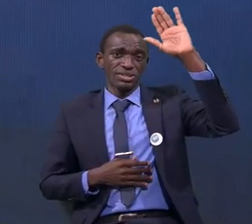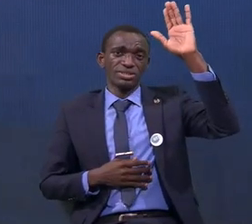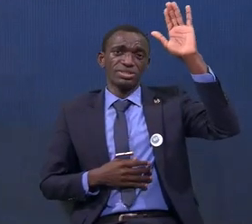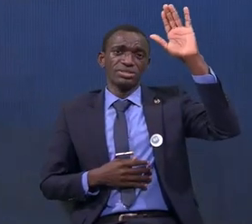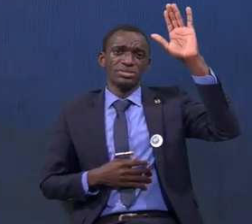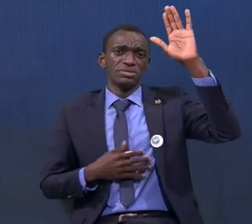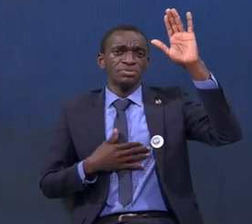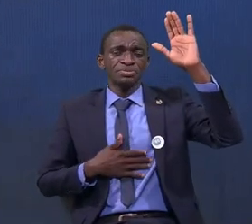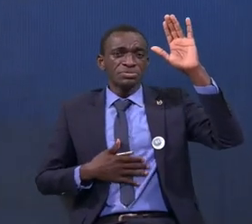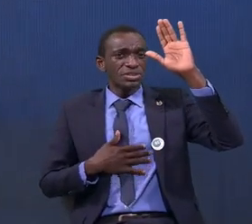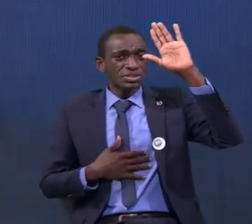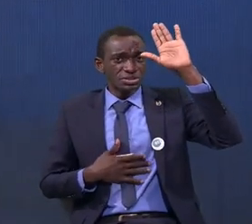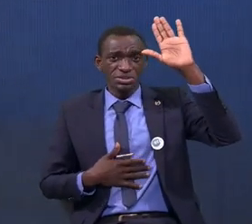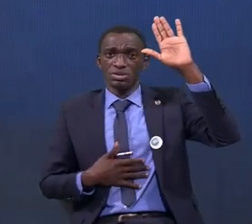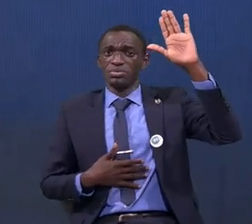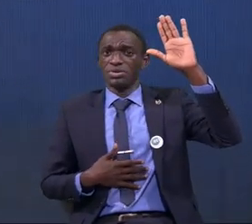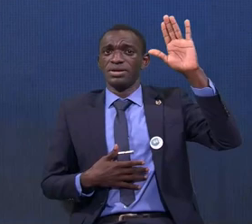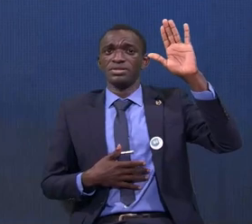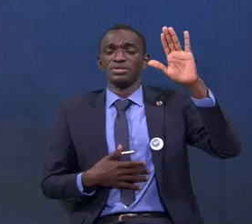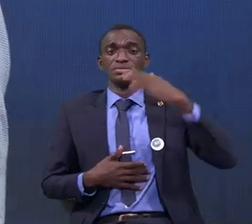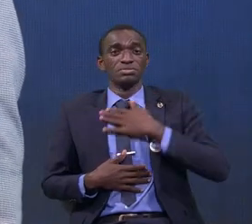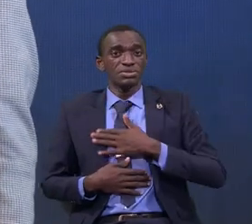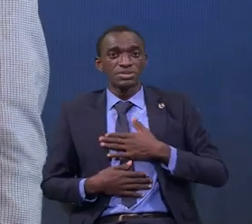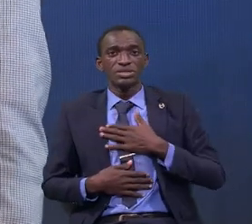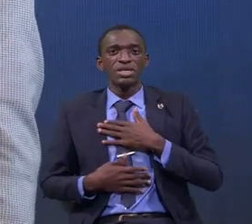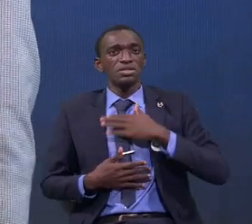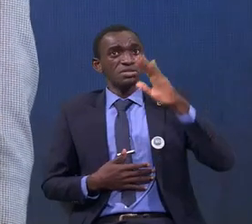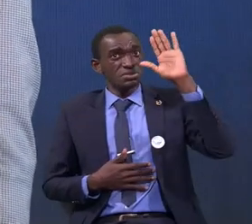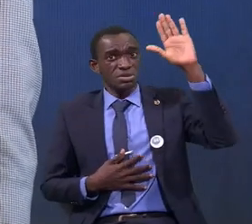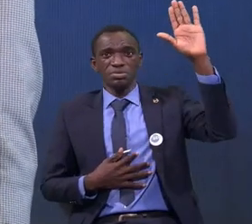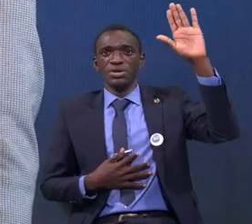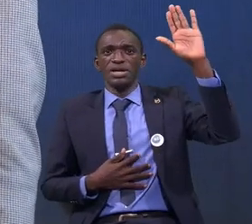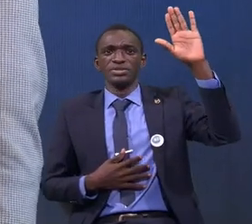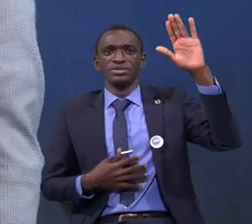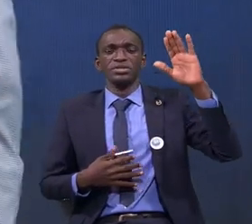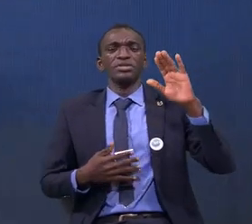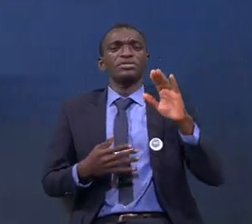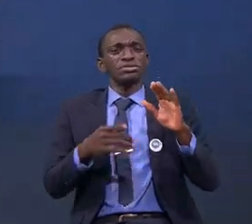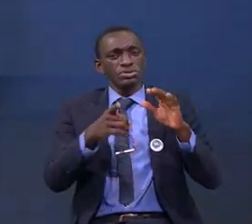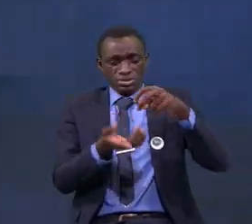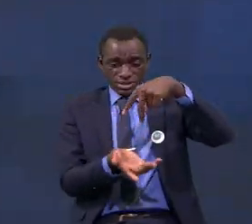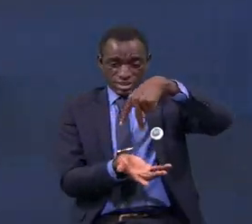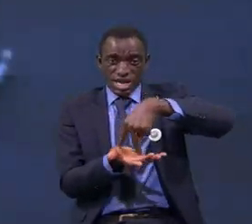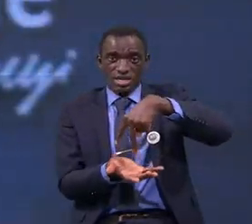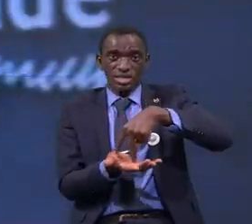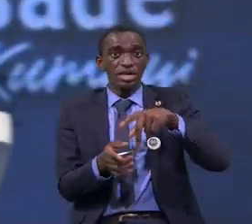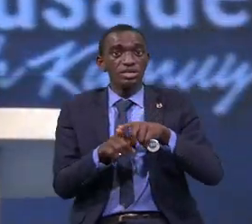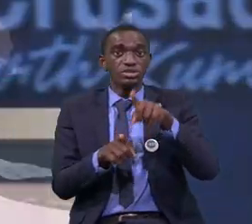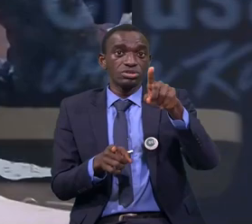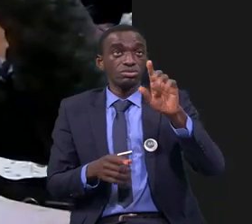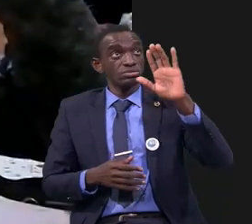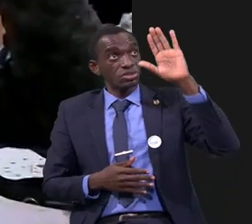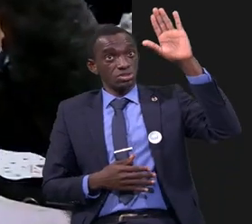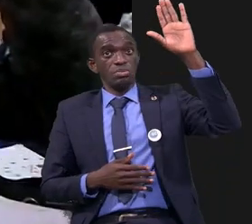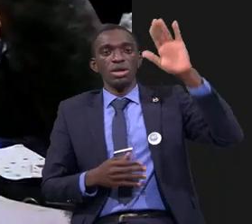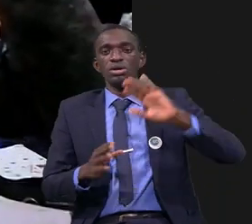Wonderful. Wonderful. Stand up as you raise up your hand. Every storm in your